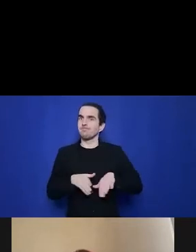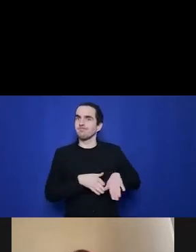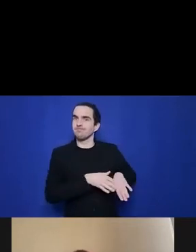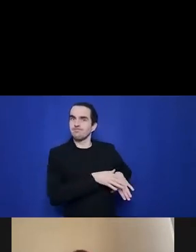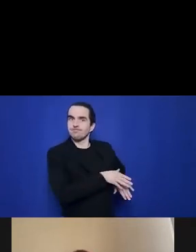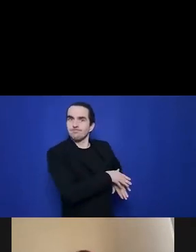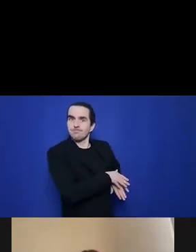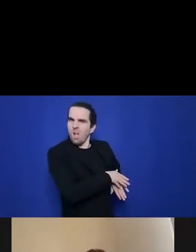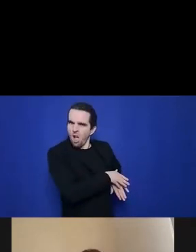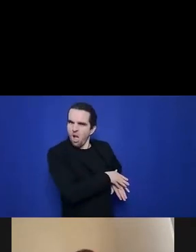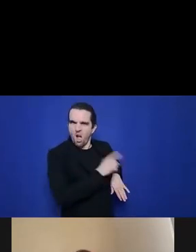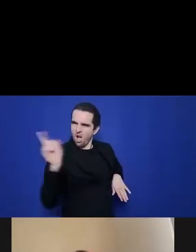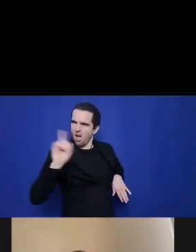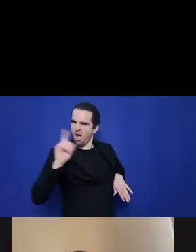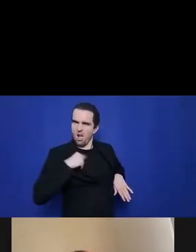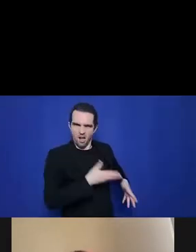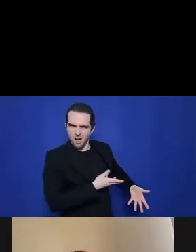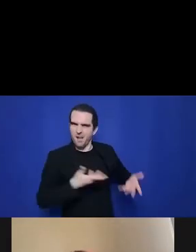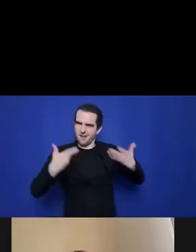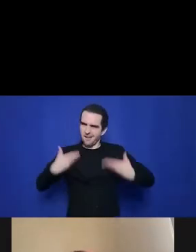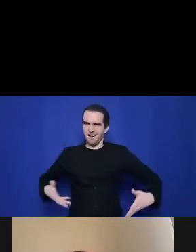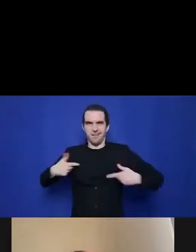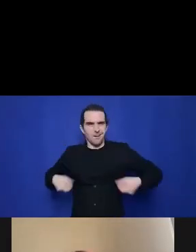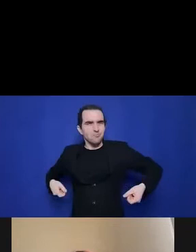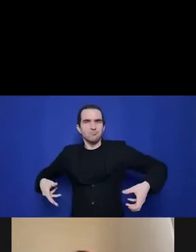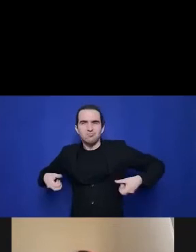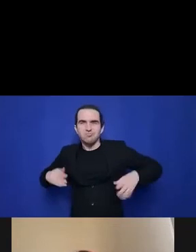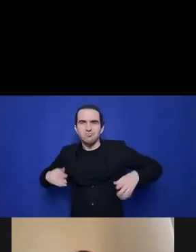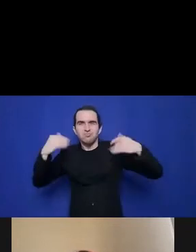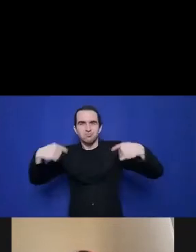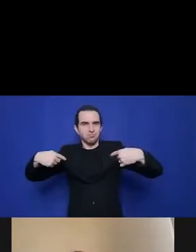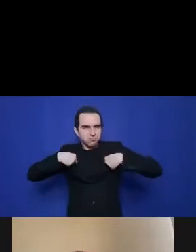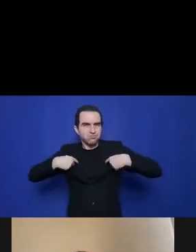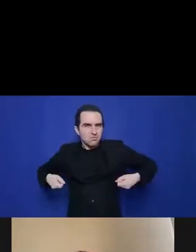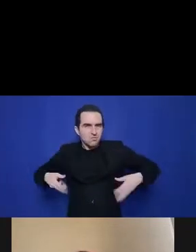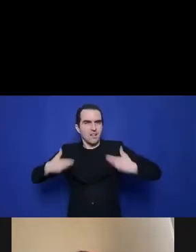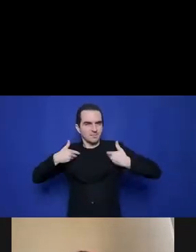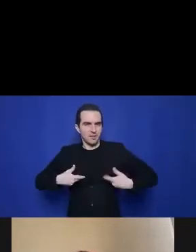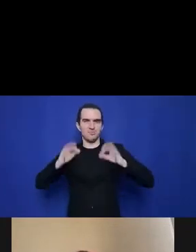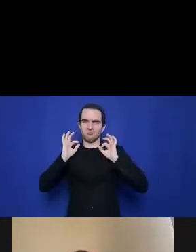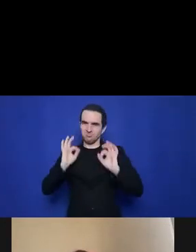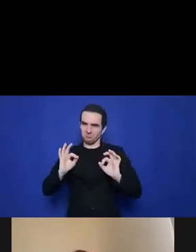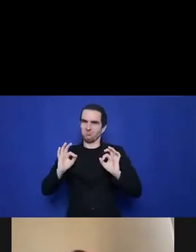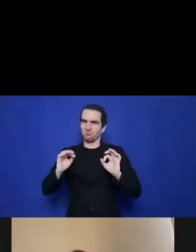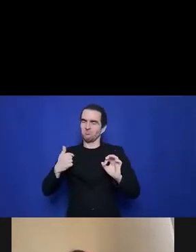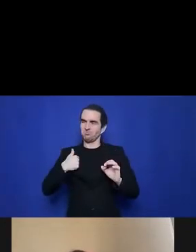older. I like who I am. I'm a whole person, and Lakeshore helped me build that.